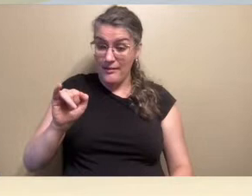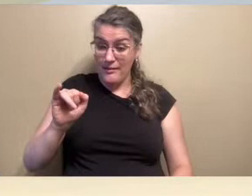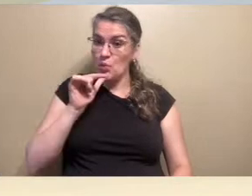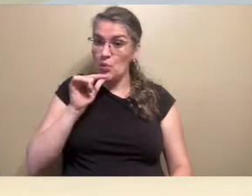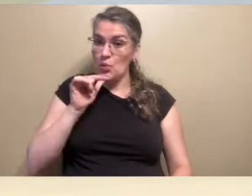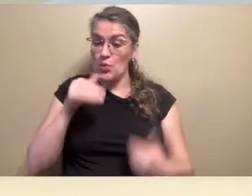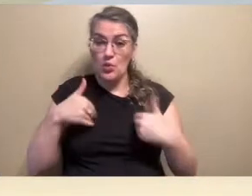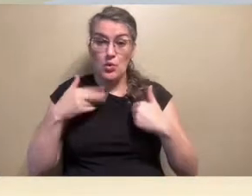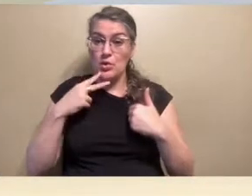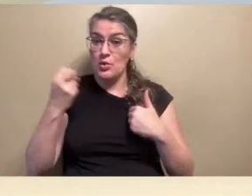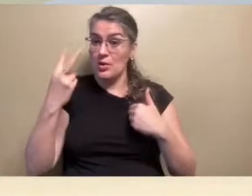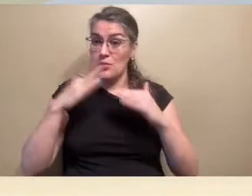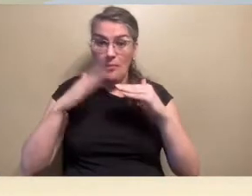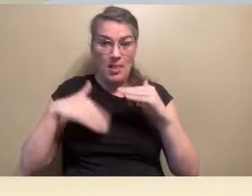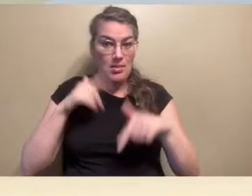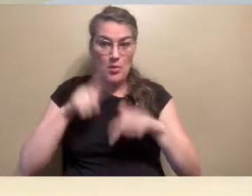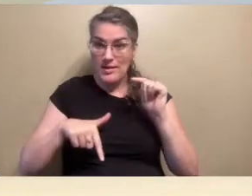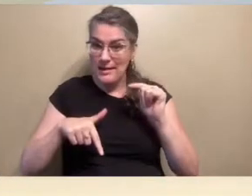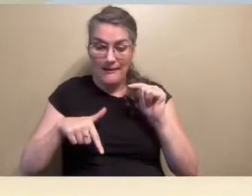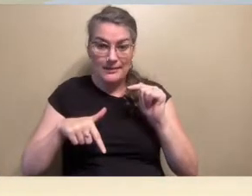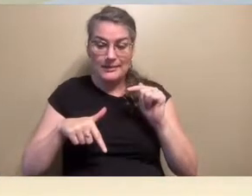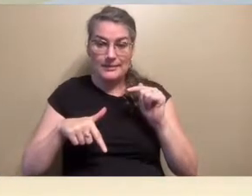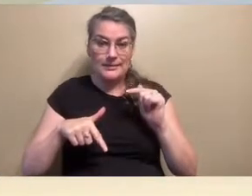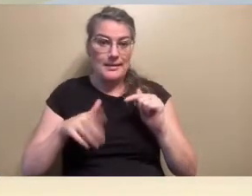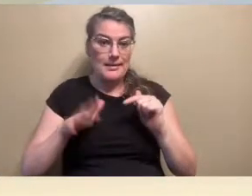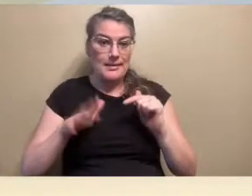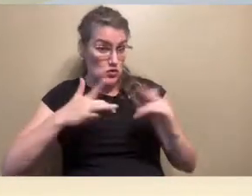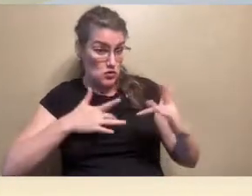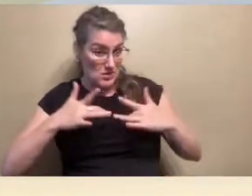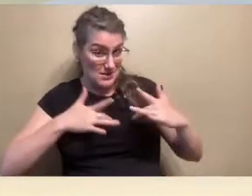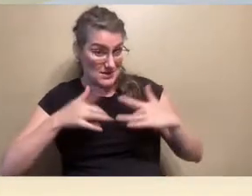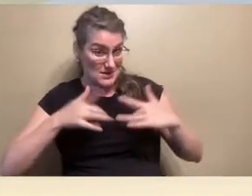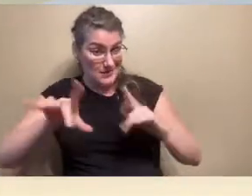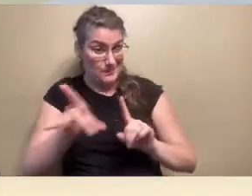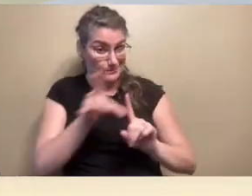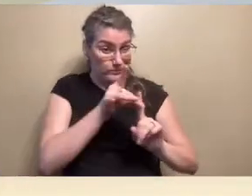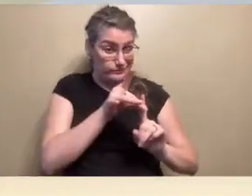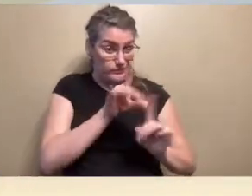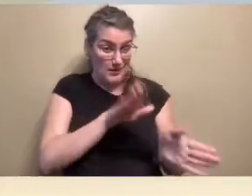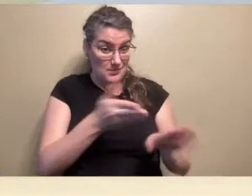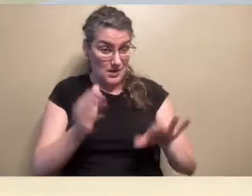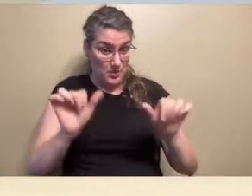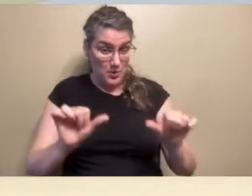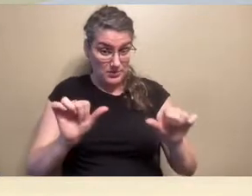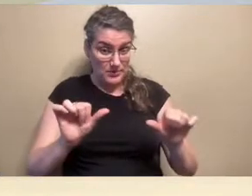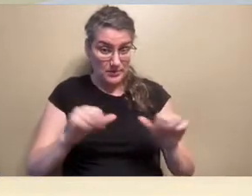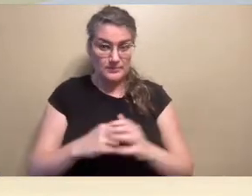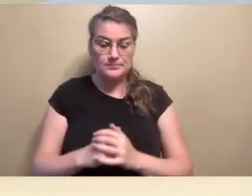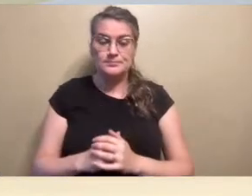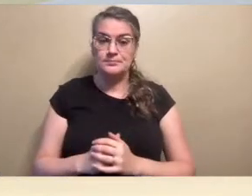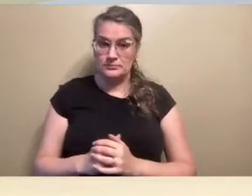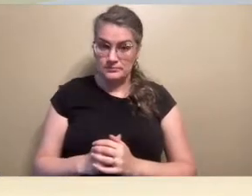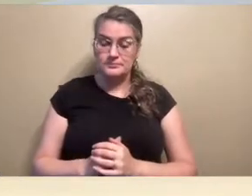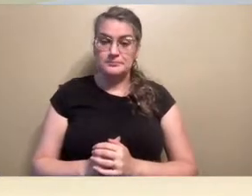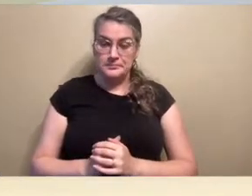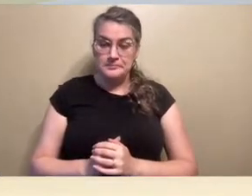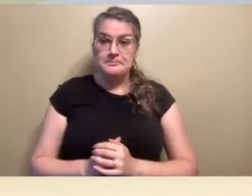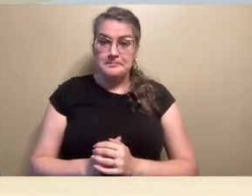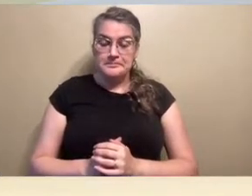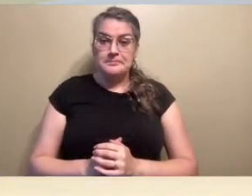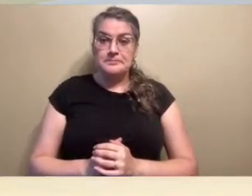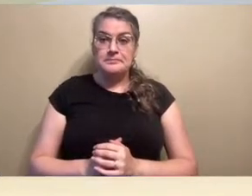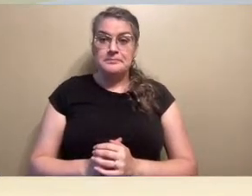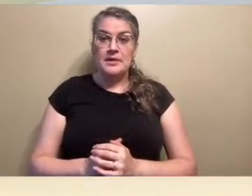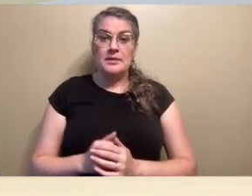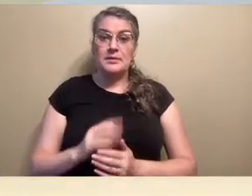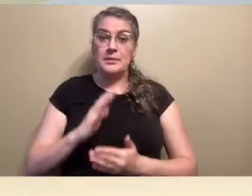these more transmissible viruses? Well, I think, as you mentioned, they talk about the